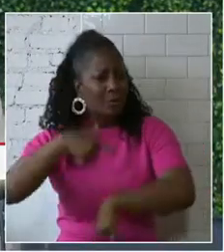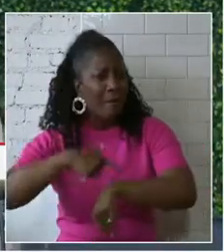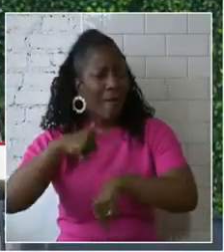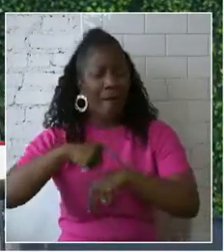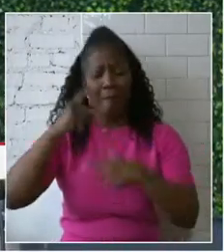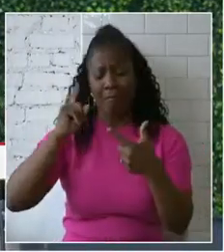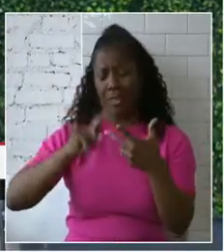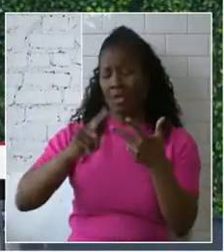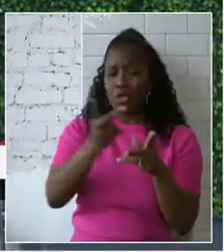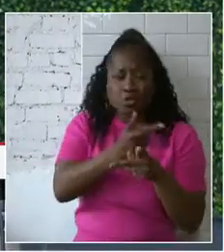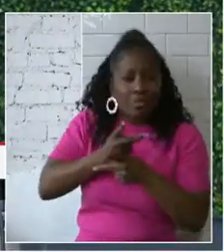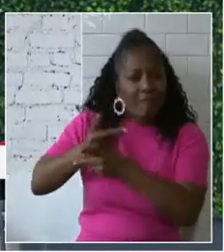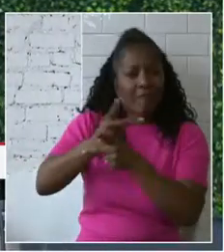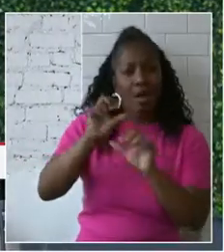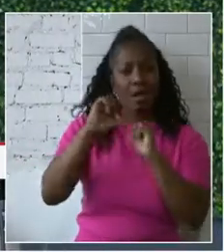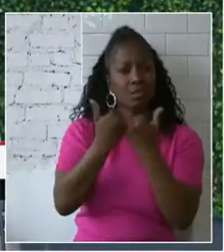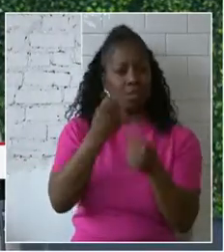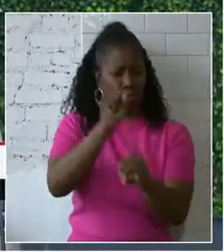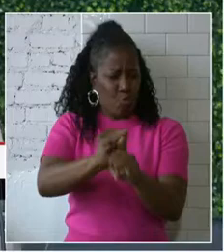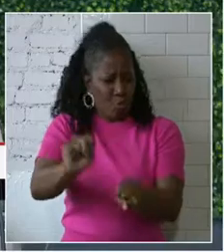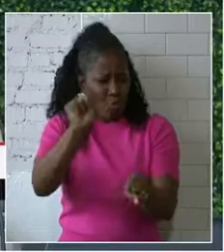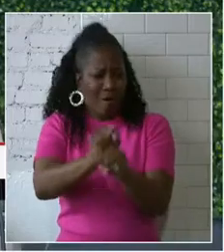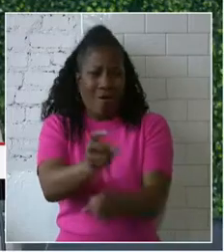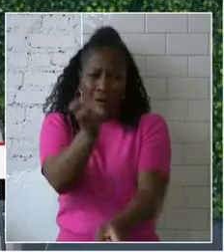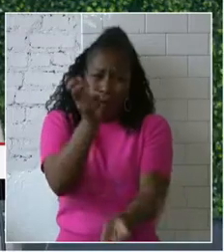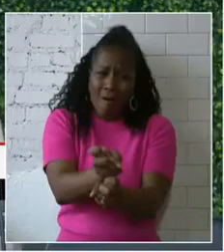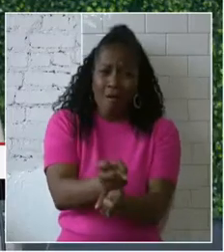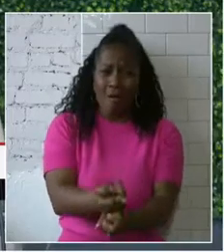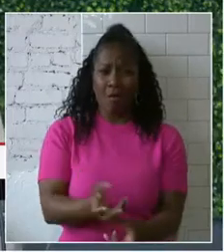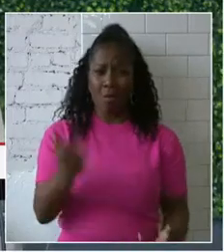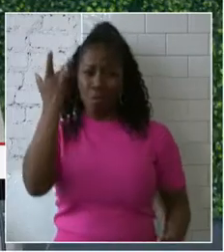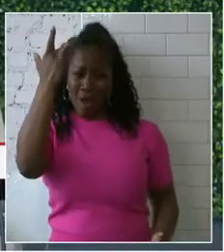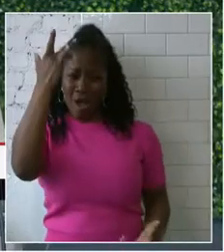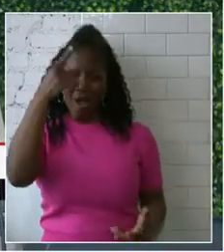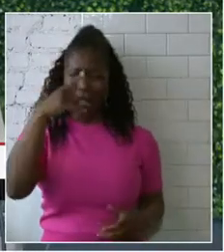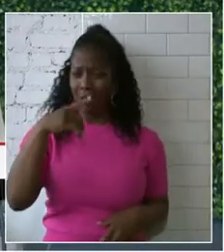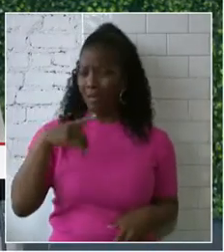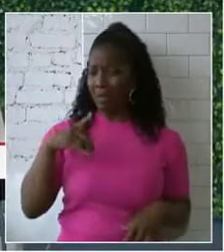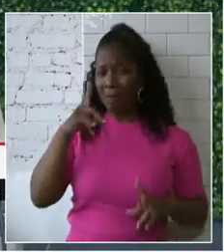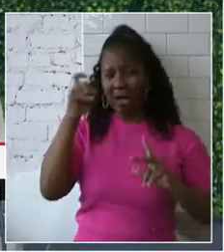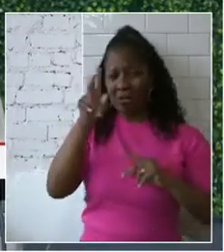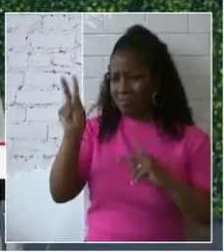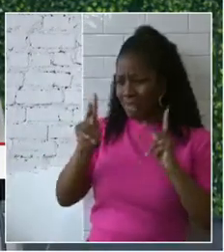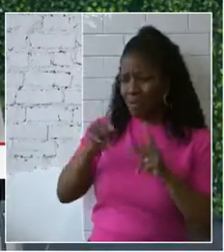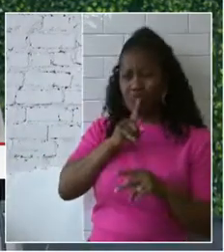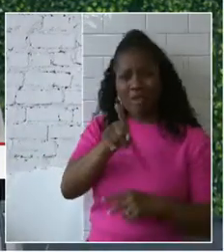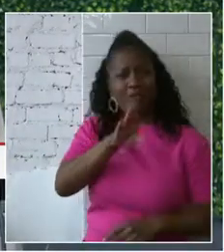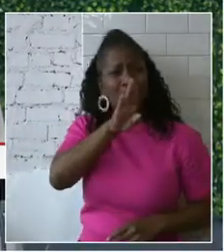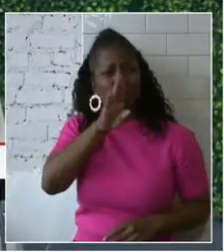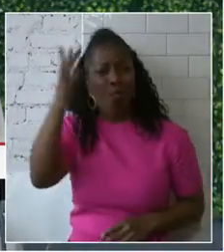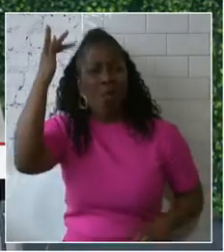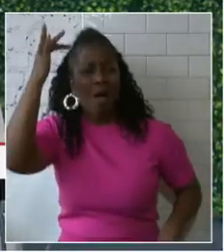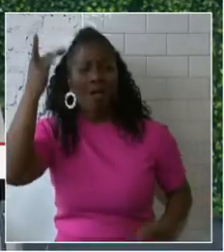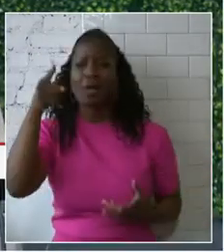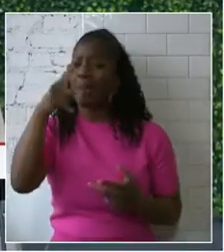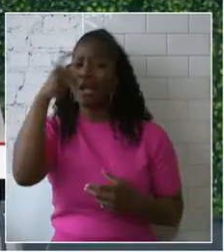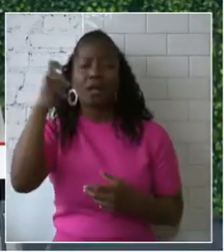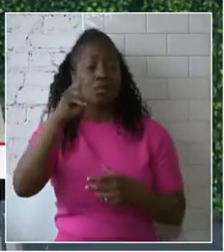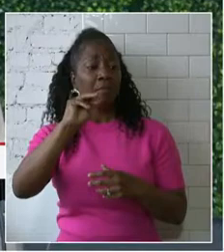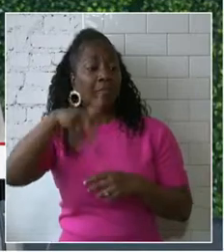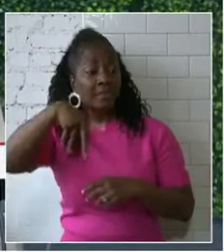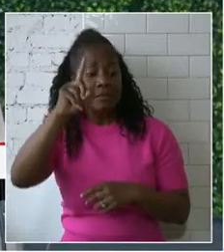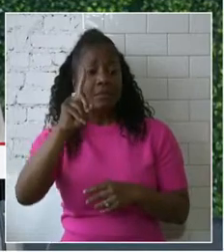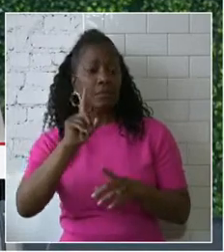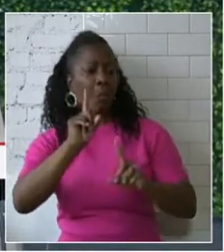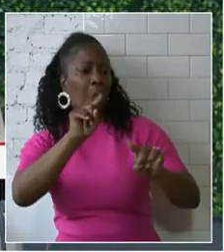supervising agencies working double time. Because what people are really frustrated by is when the MPD goes out